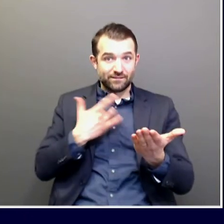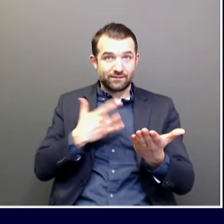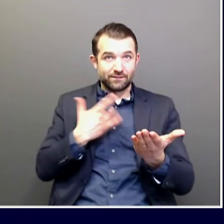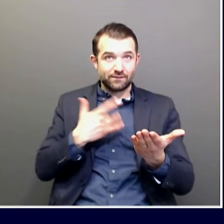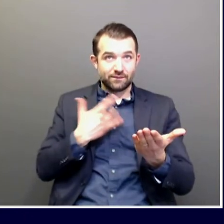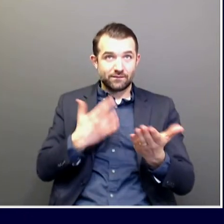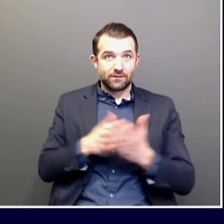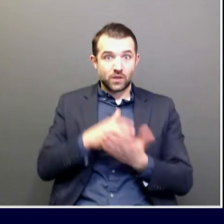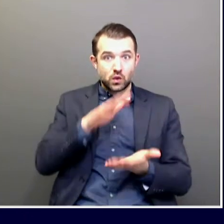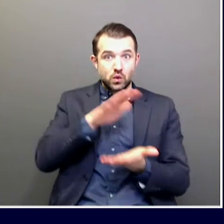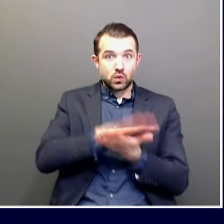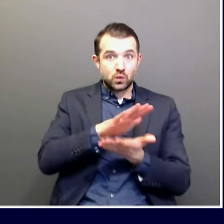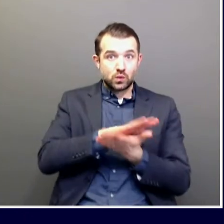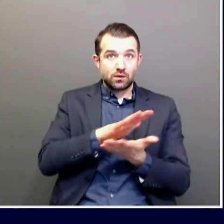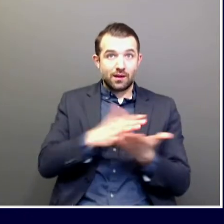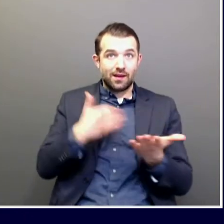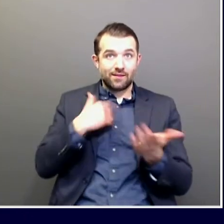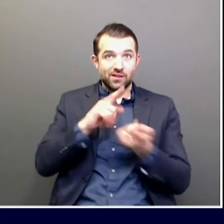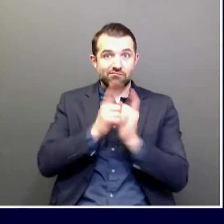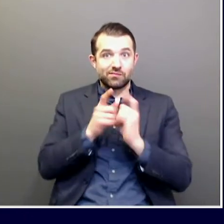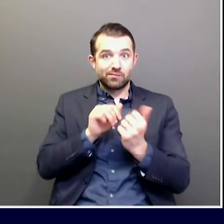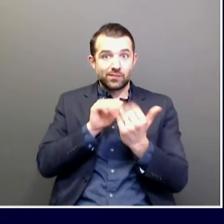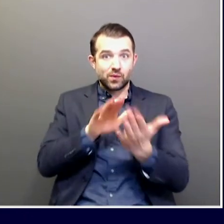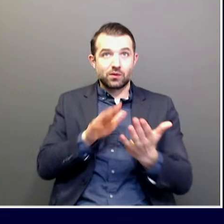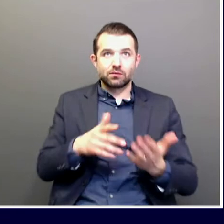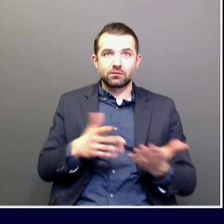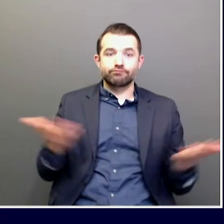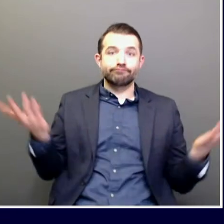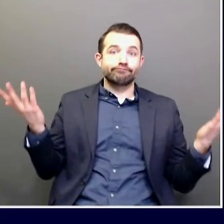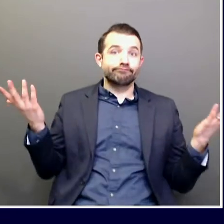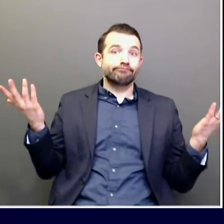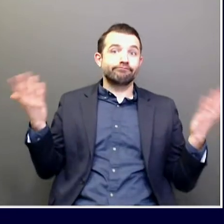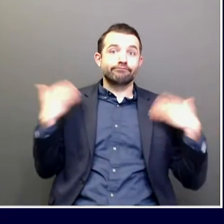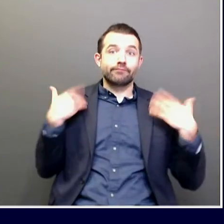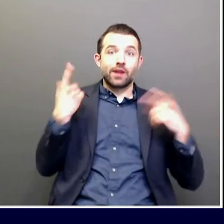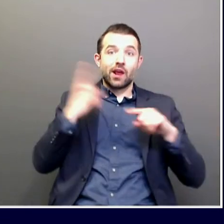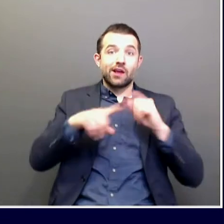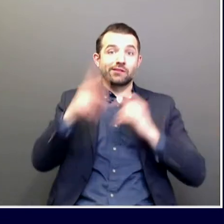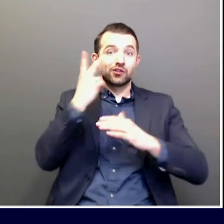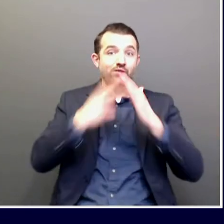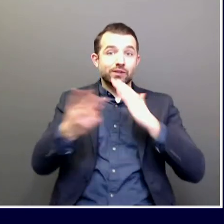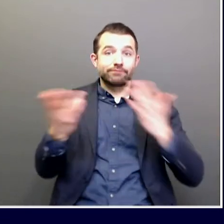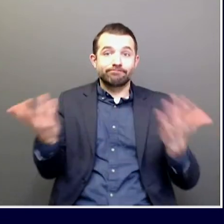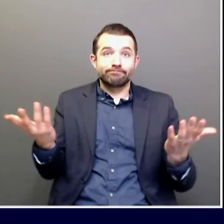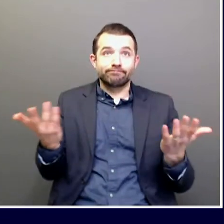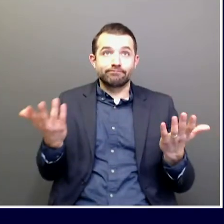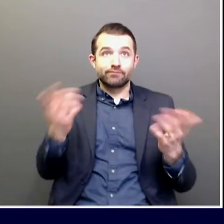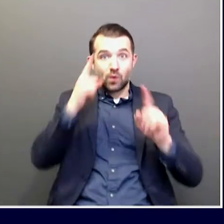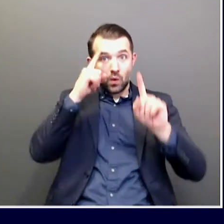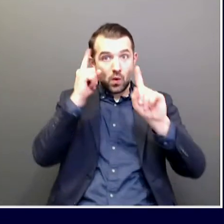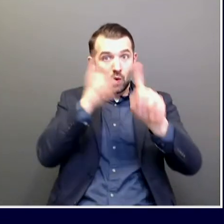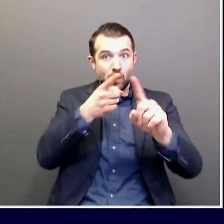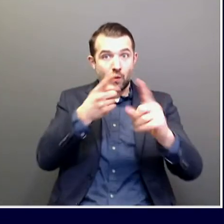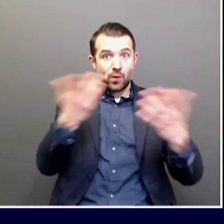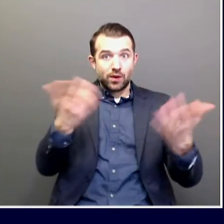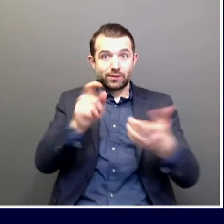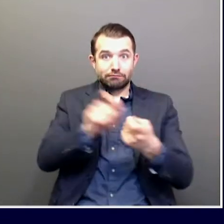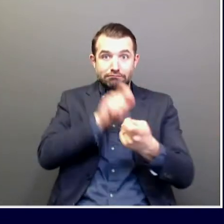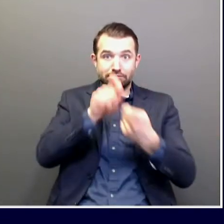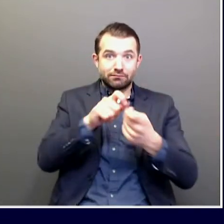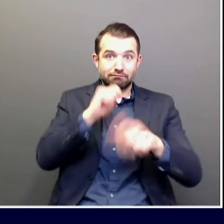school level and what the benefits and what the limitations and drawbacks of them are. I don't want to predetermine any particular outcome from